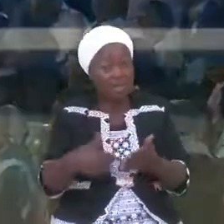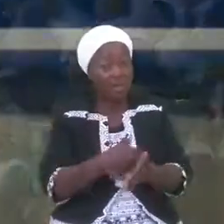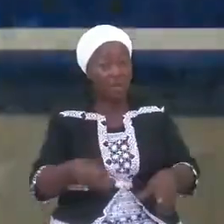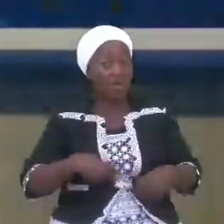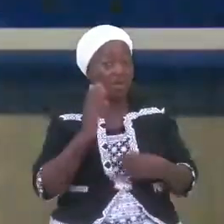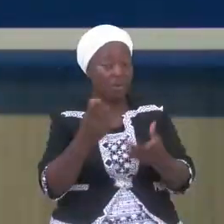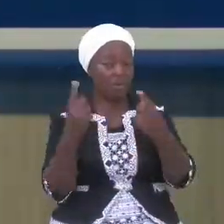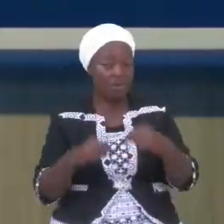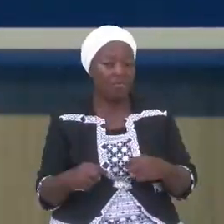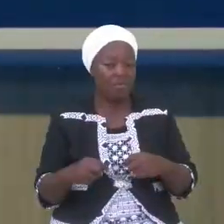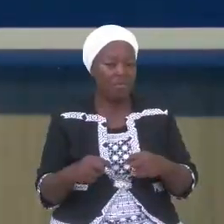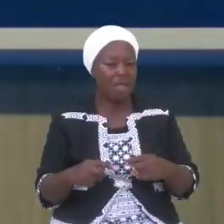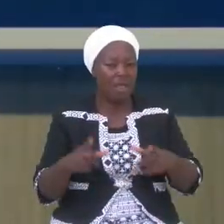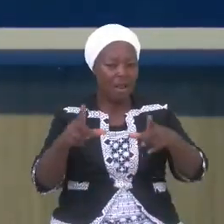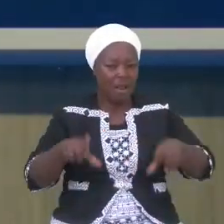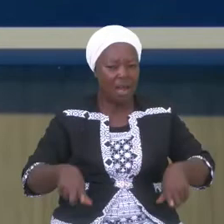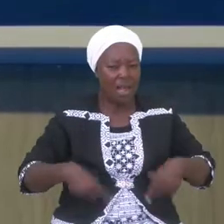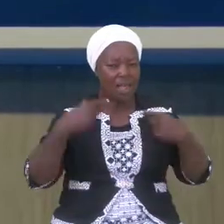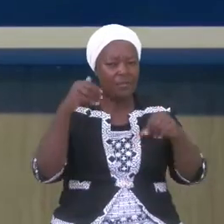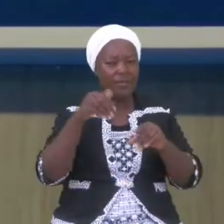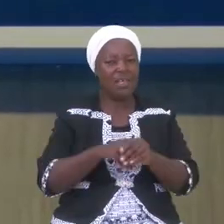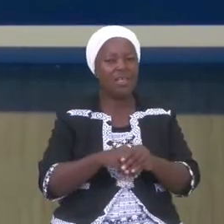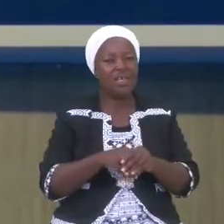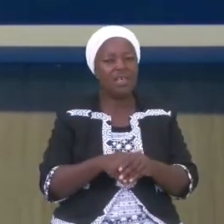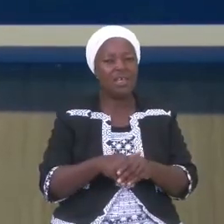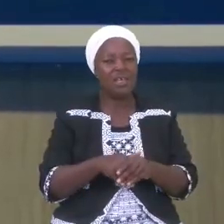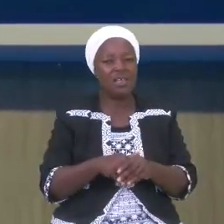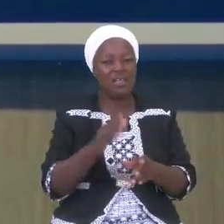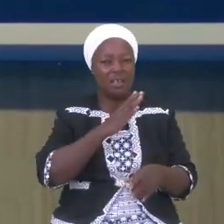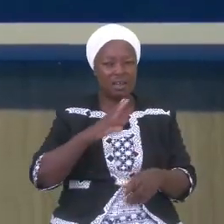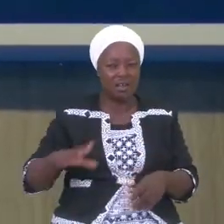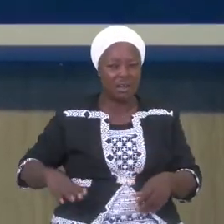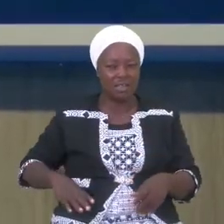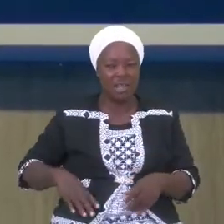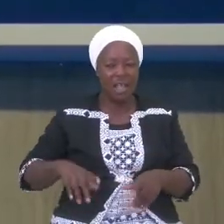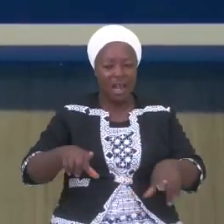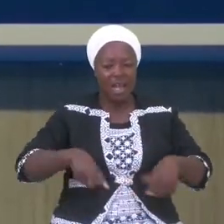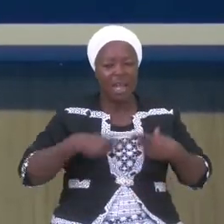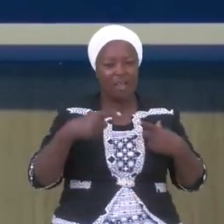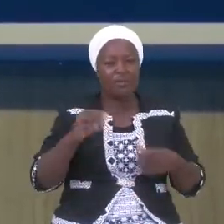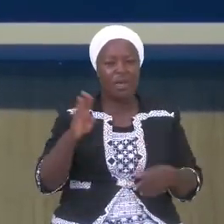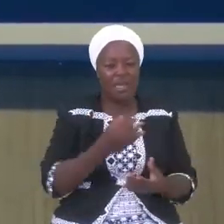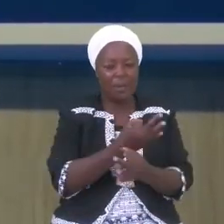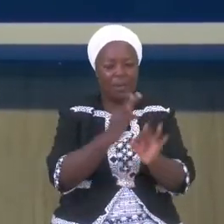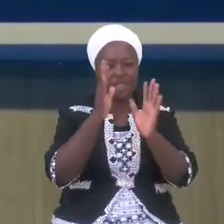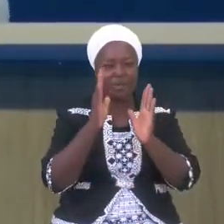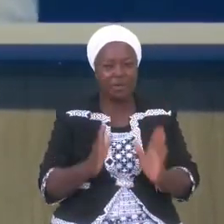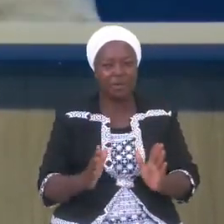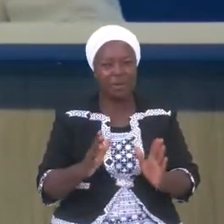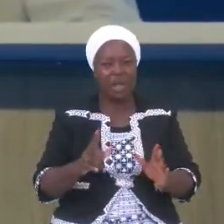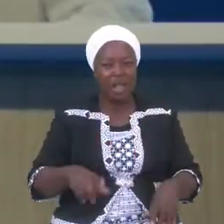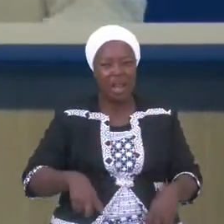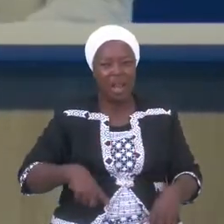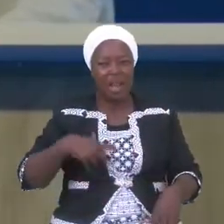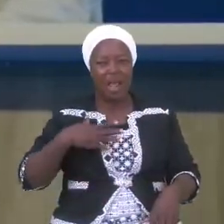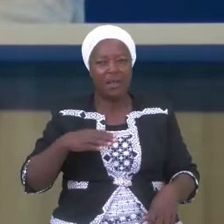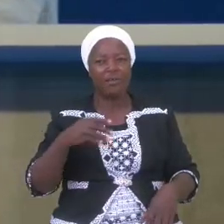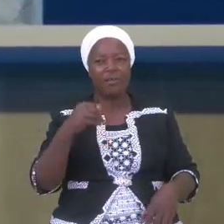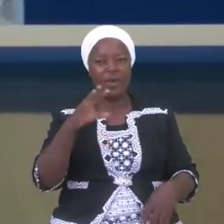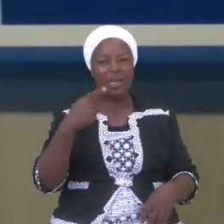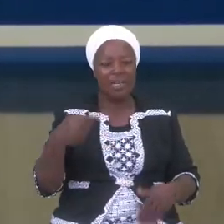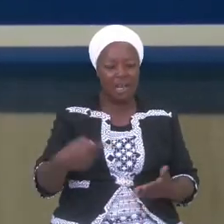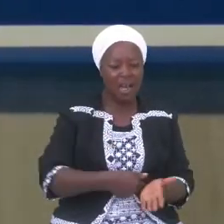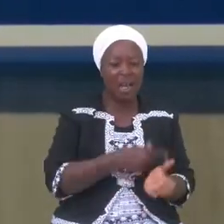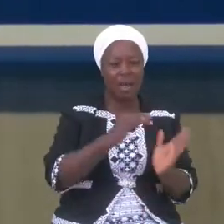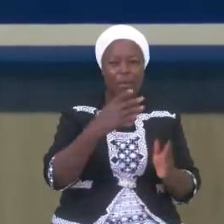Life in Christ, life by the Emancipator, life by the Lamb of God